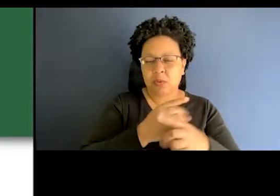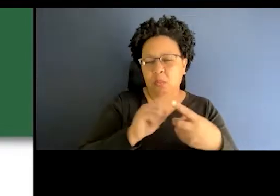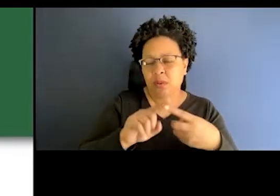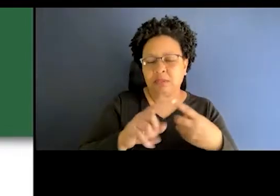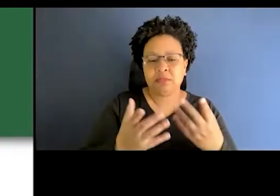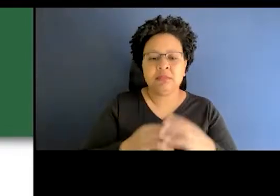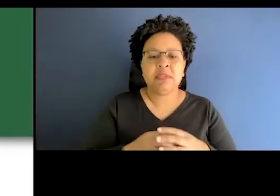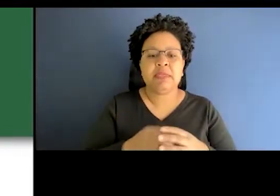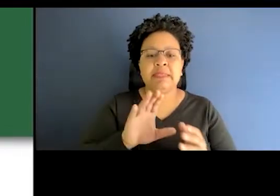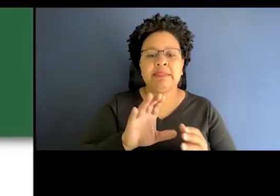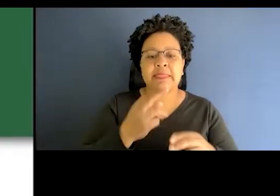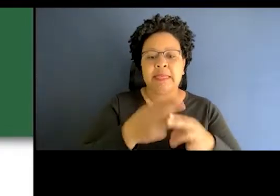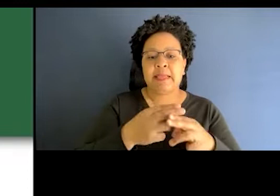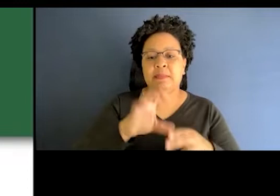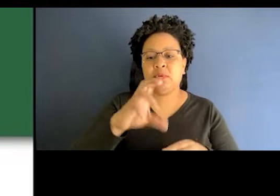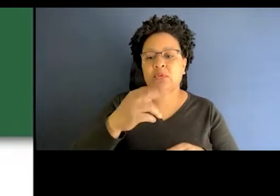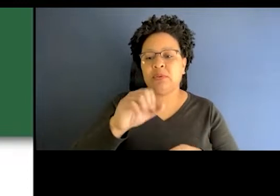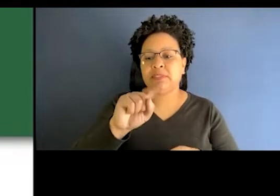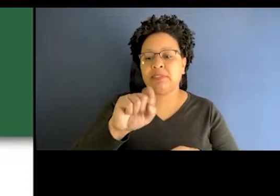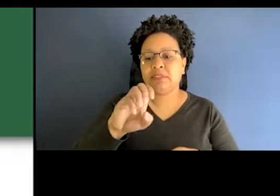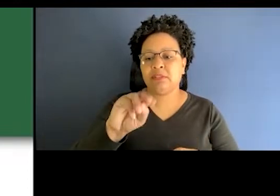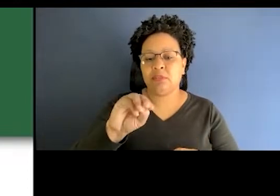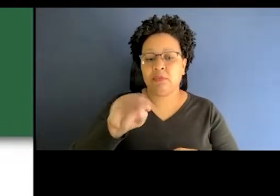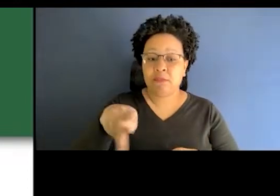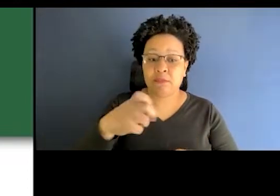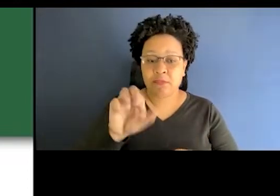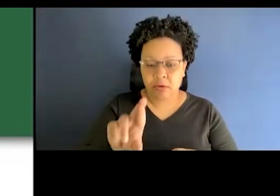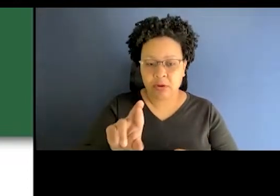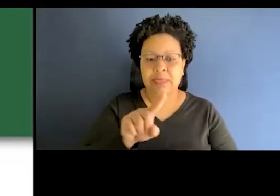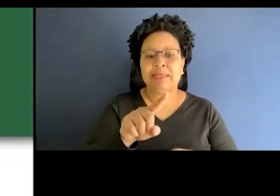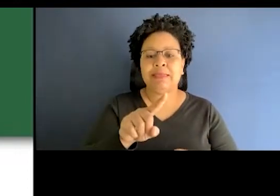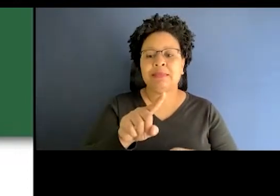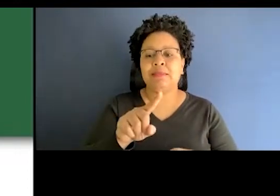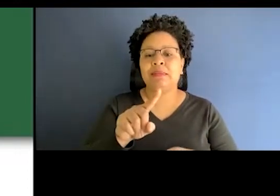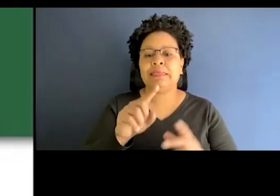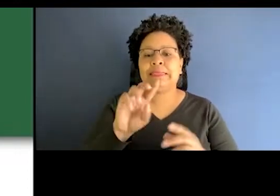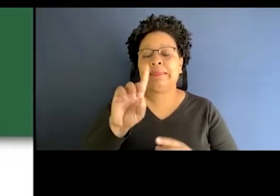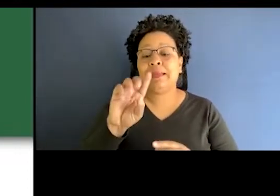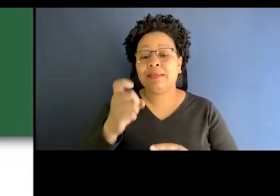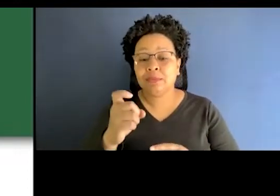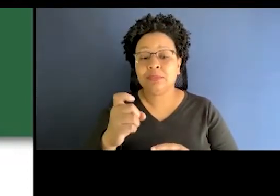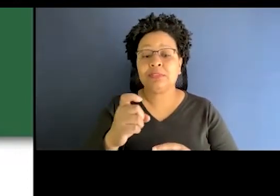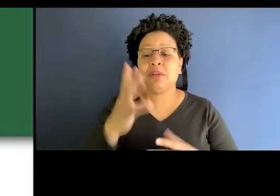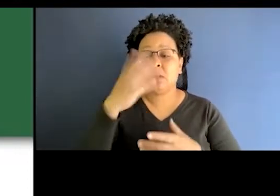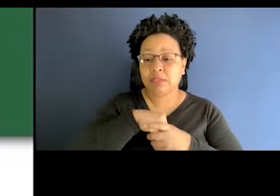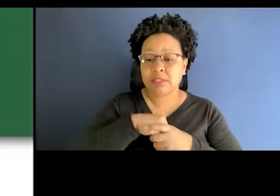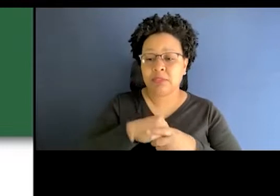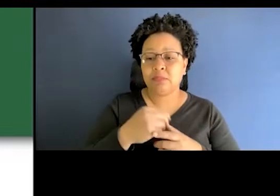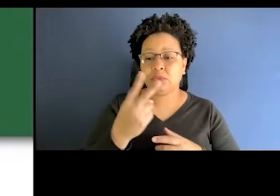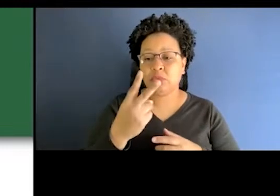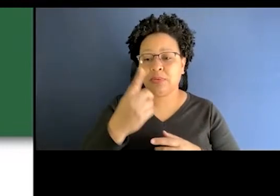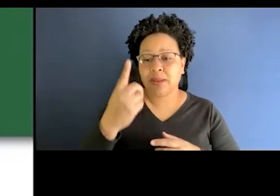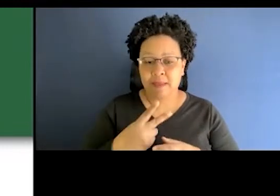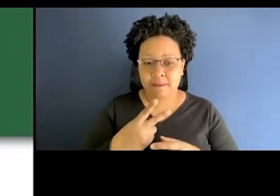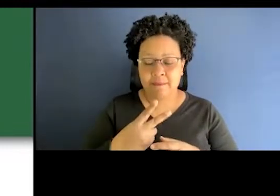Christopher. He was diagnosed with autism at 2.5. In this particular picture is one of the things that I portrayed as being